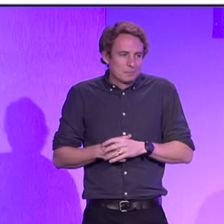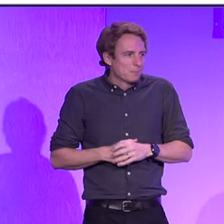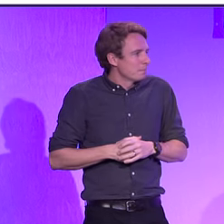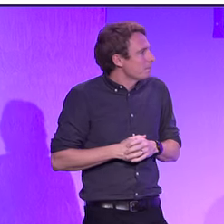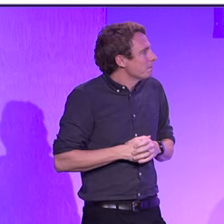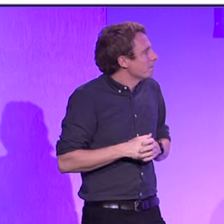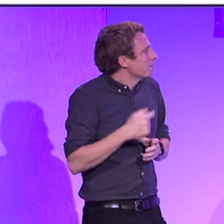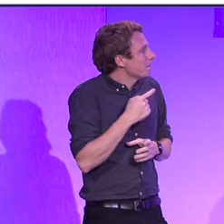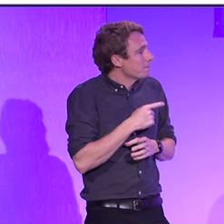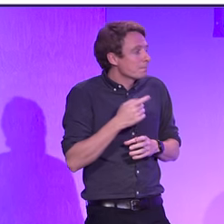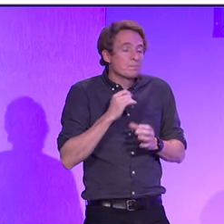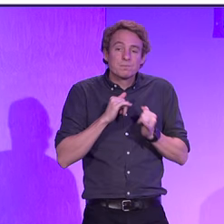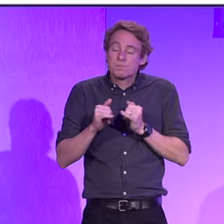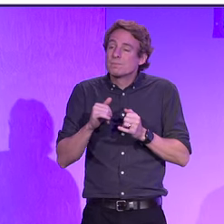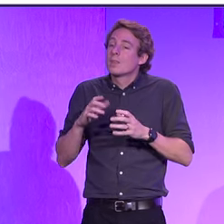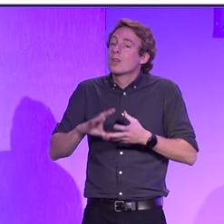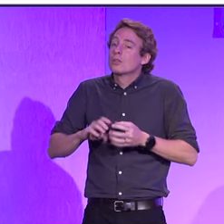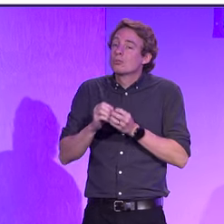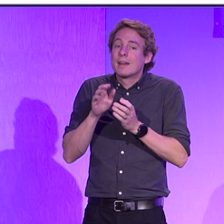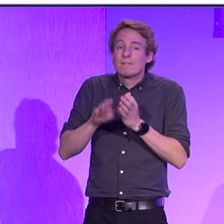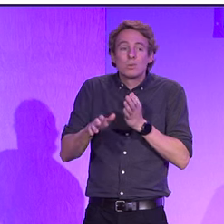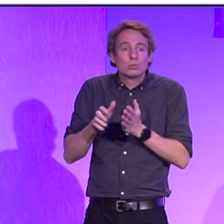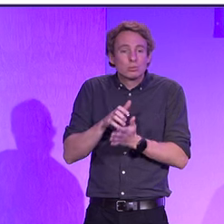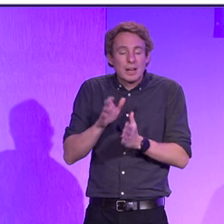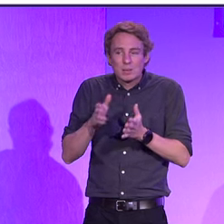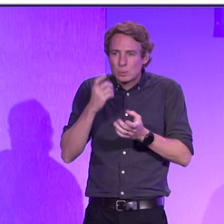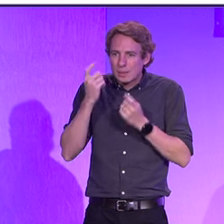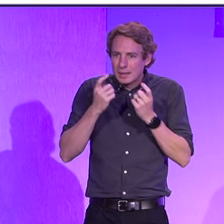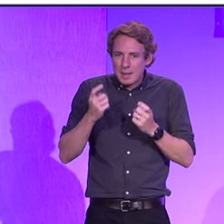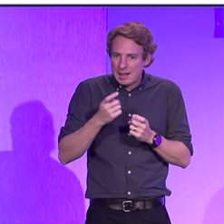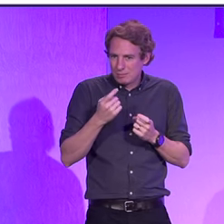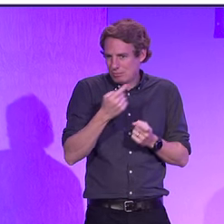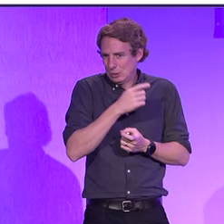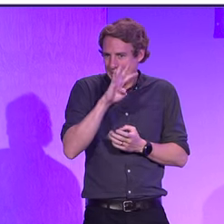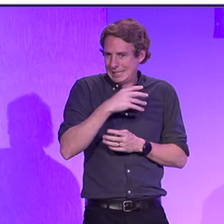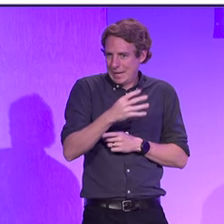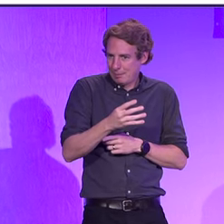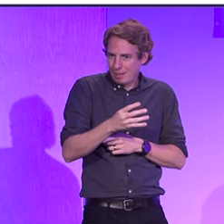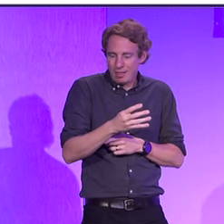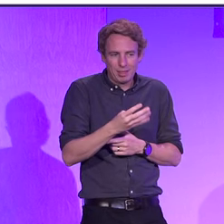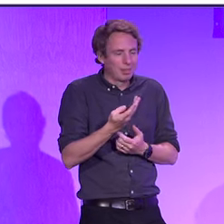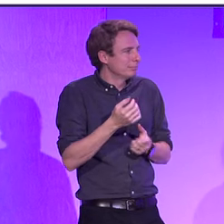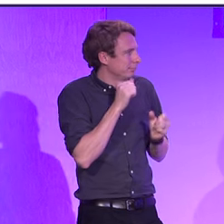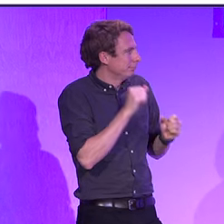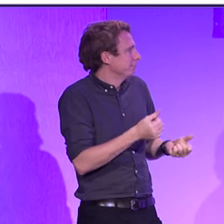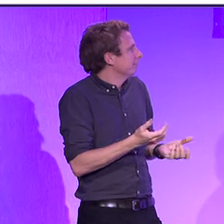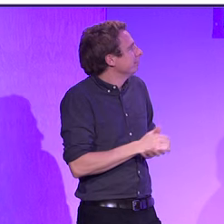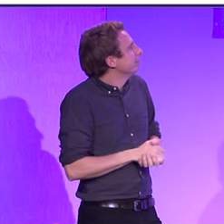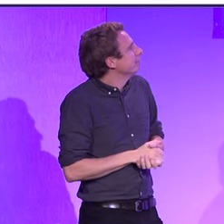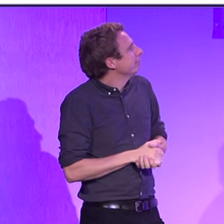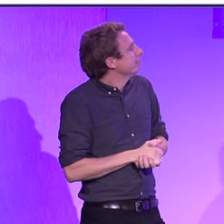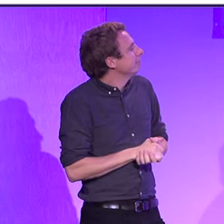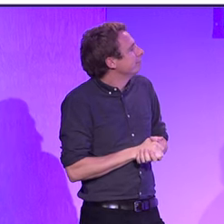building tools from scratch or running DevOps manually. There's a lot of things to consider, and here's a nice little table with a lot of words.